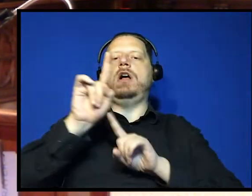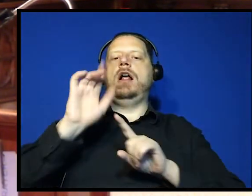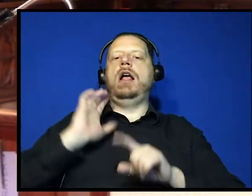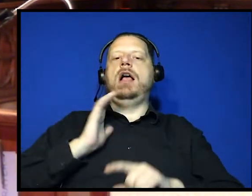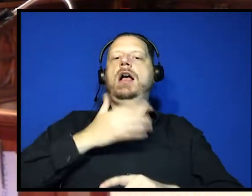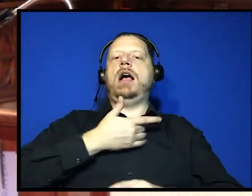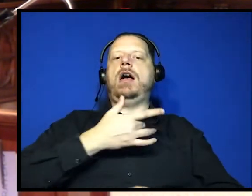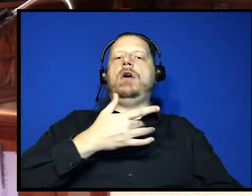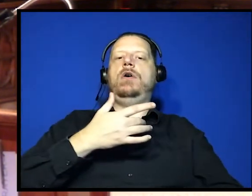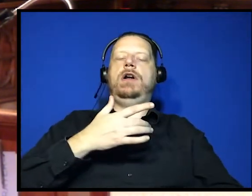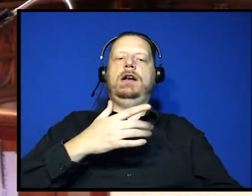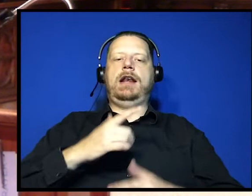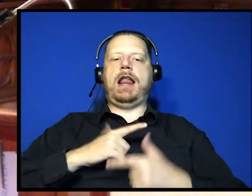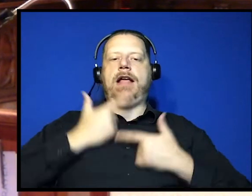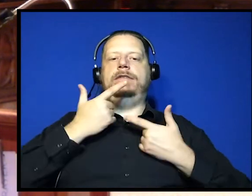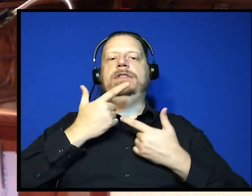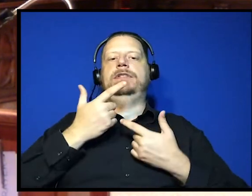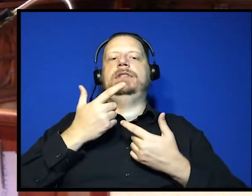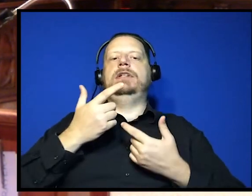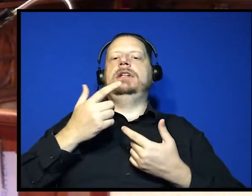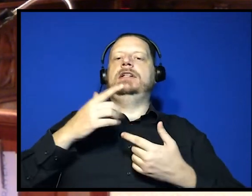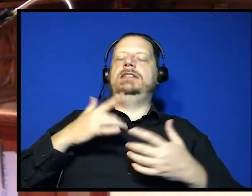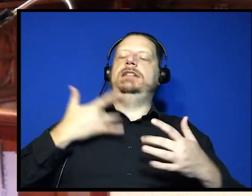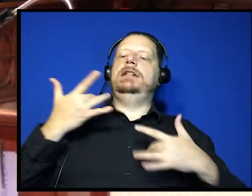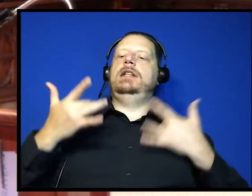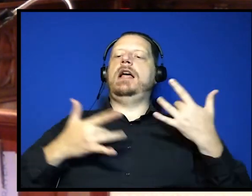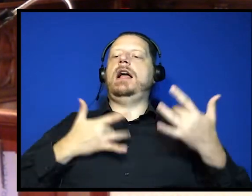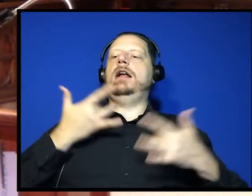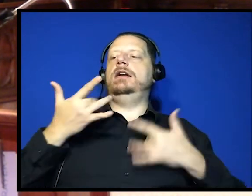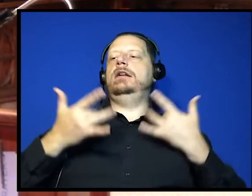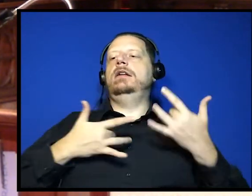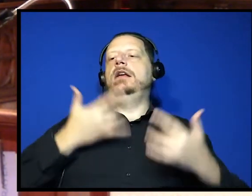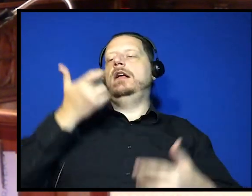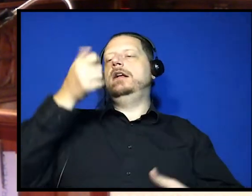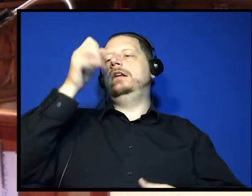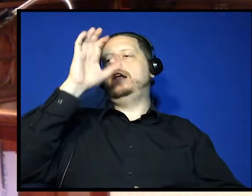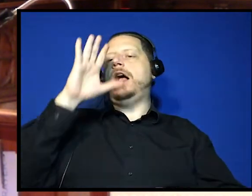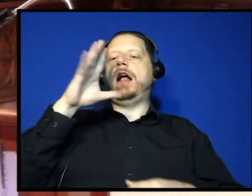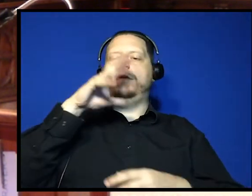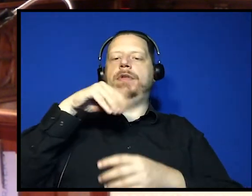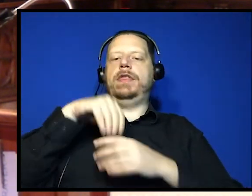hearts delight. O God, with us,